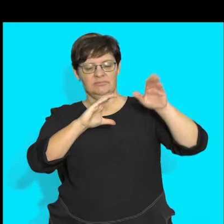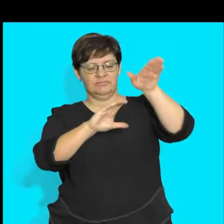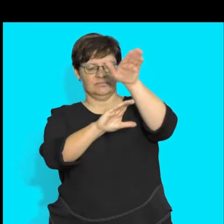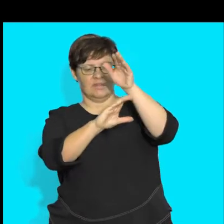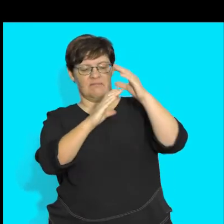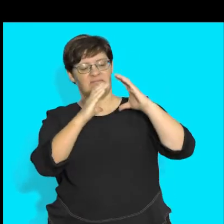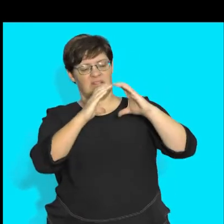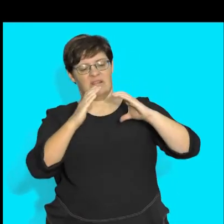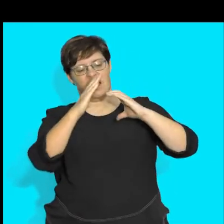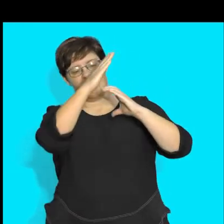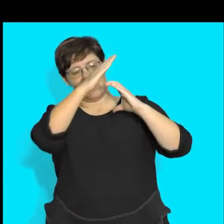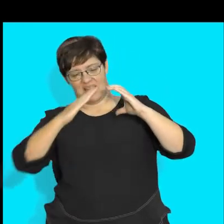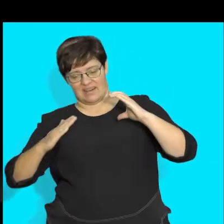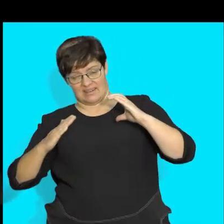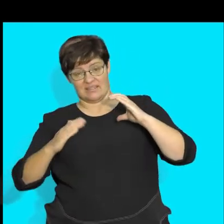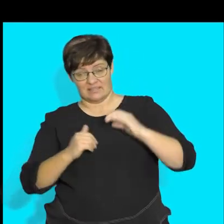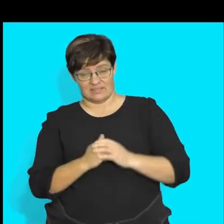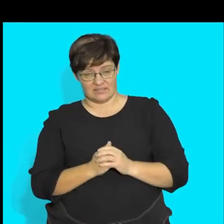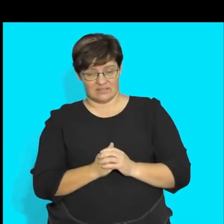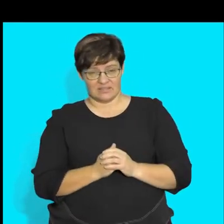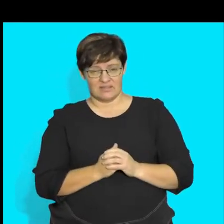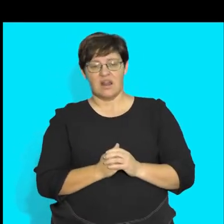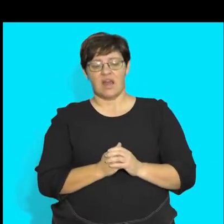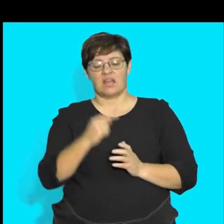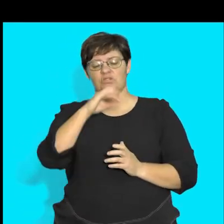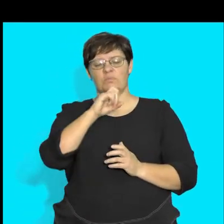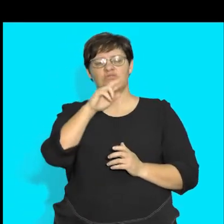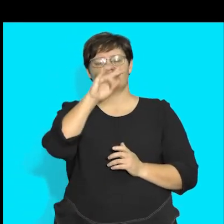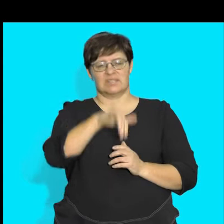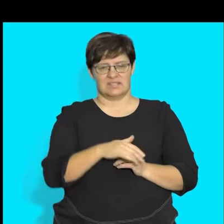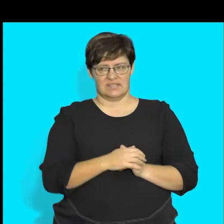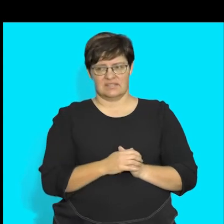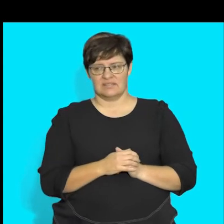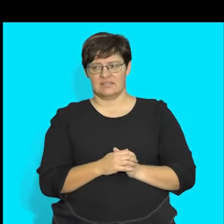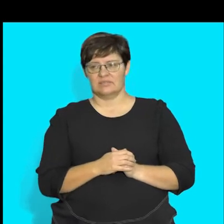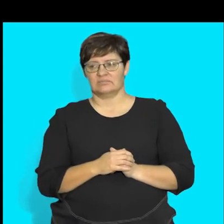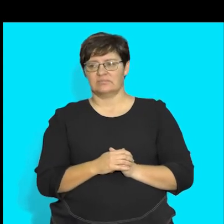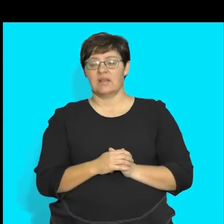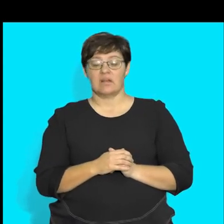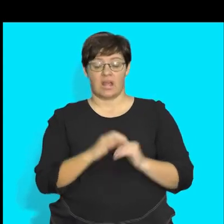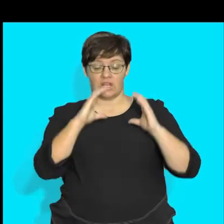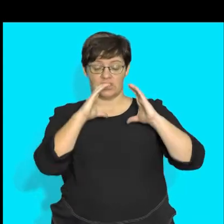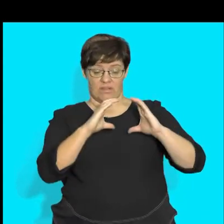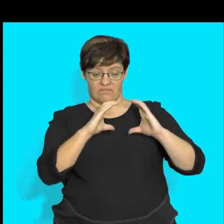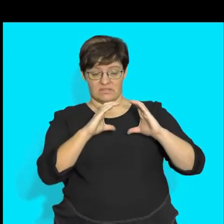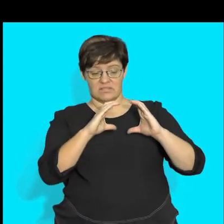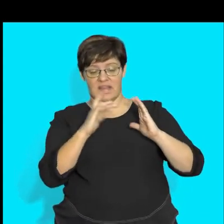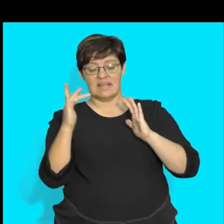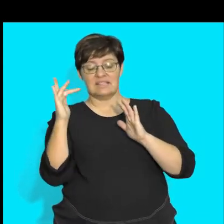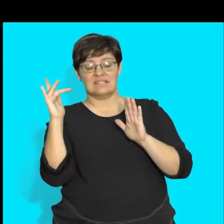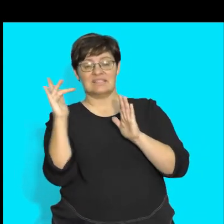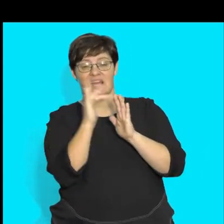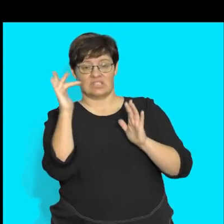a tangent, which you would have gone through in geometry, is a straight line that touches the circumference